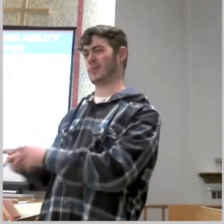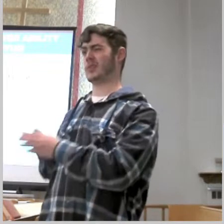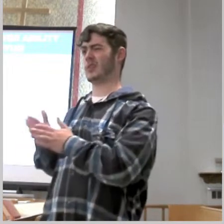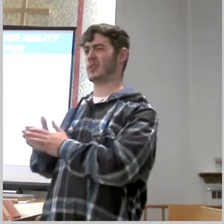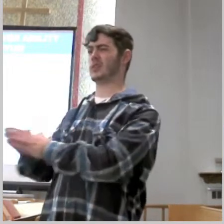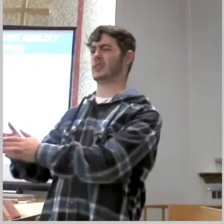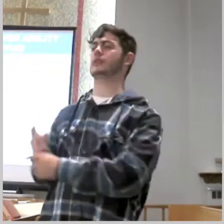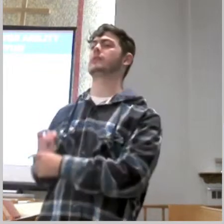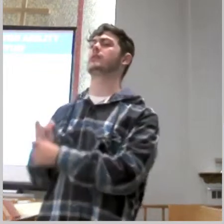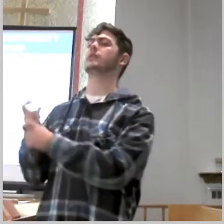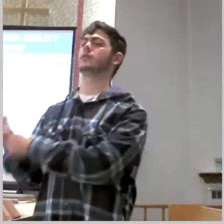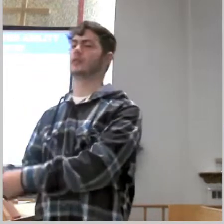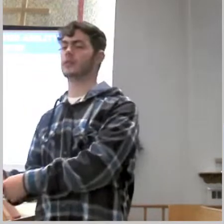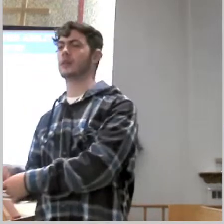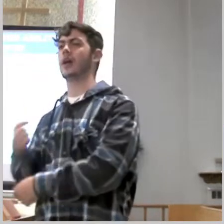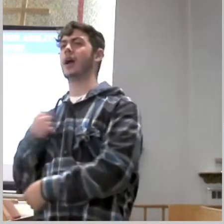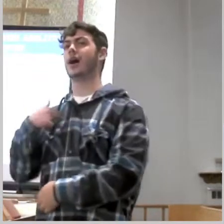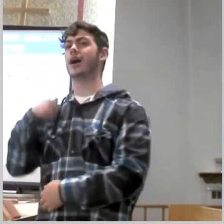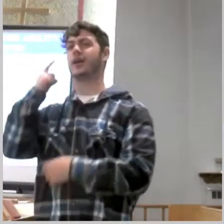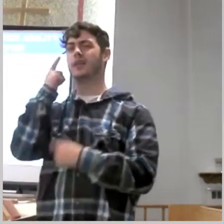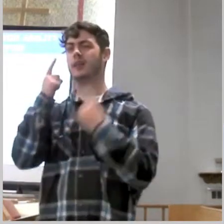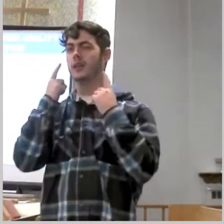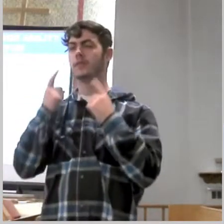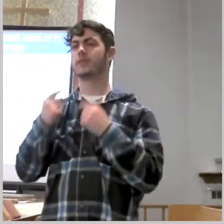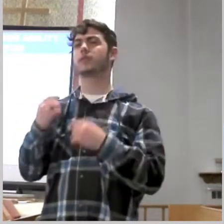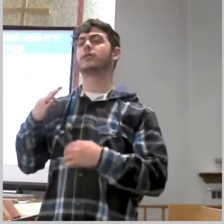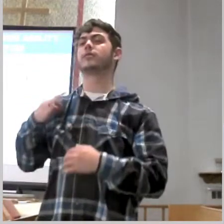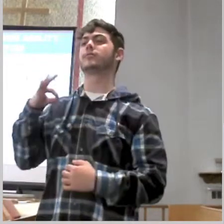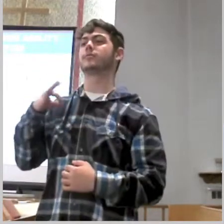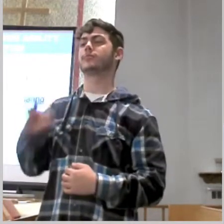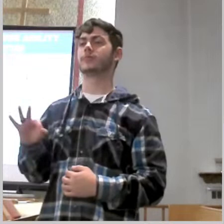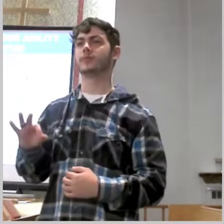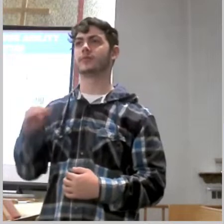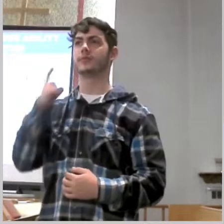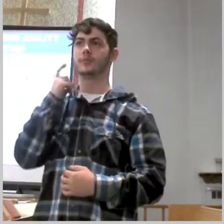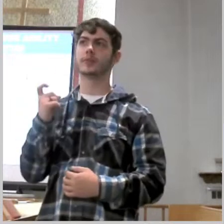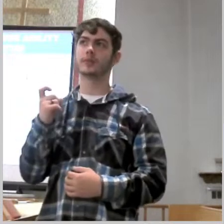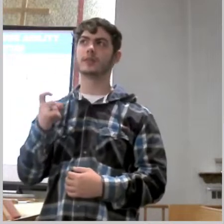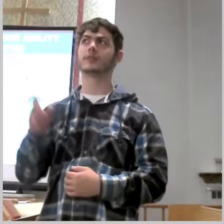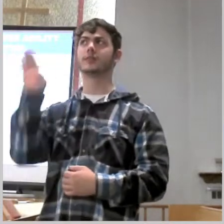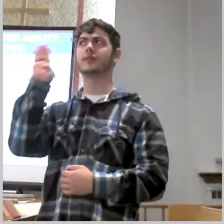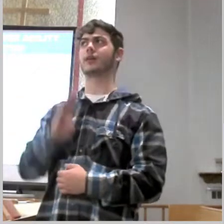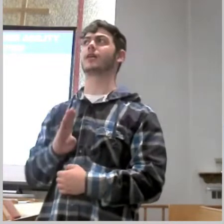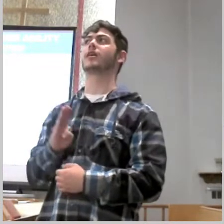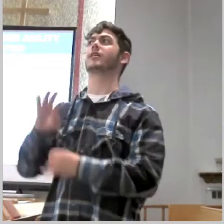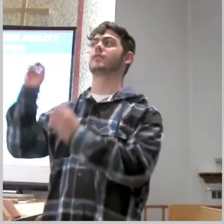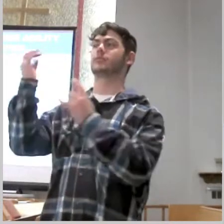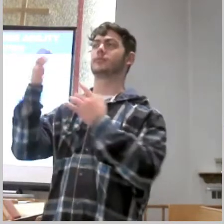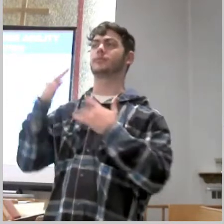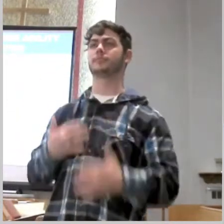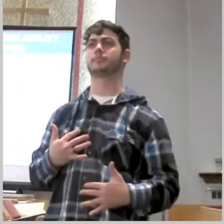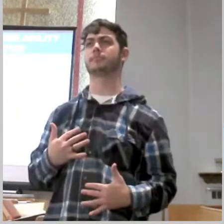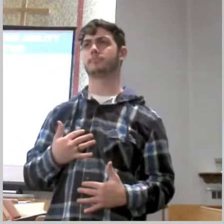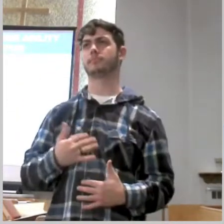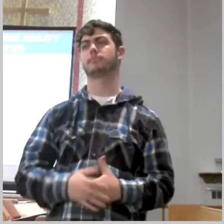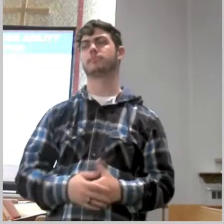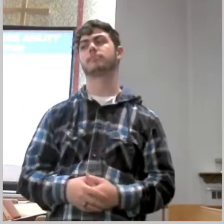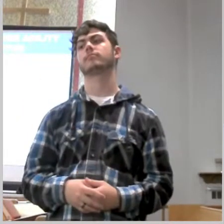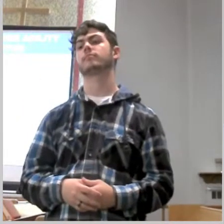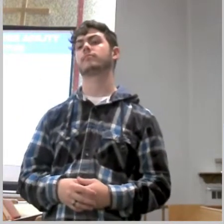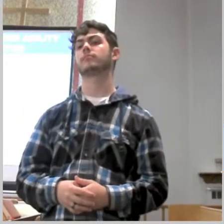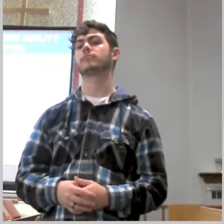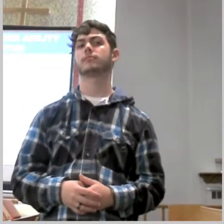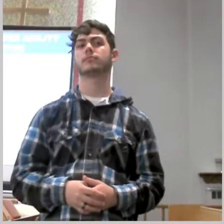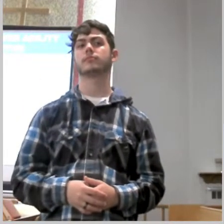to be privileged to share in this giving, because it's not just me, but we collectively can do it together. That's what made